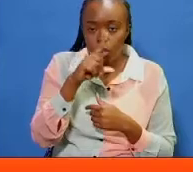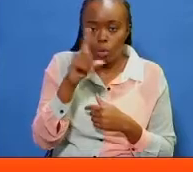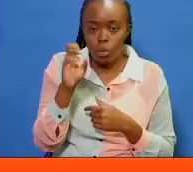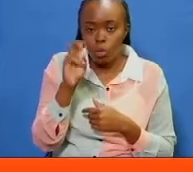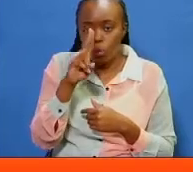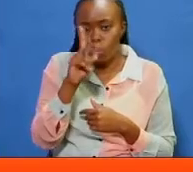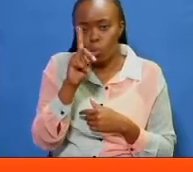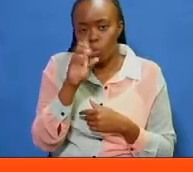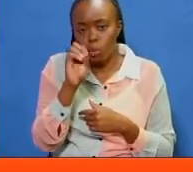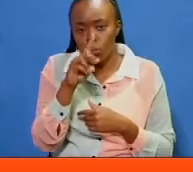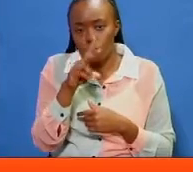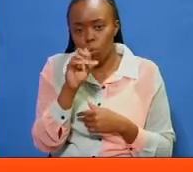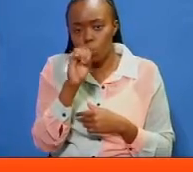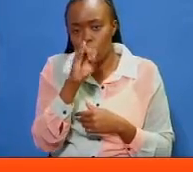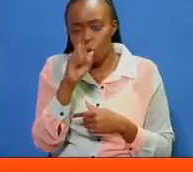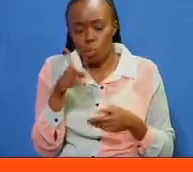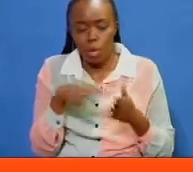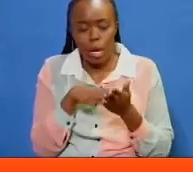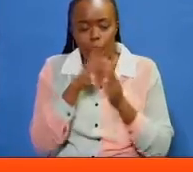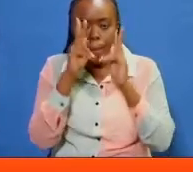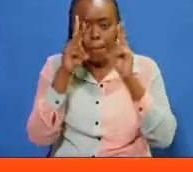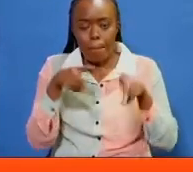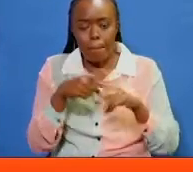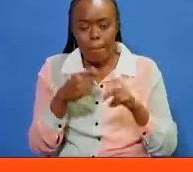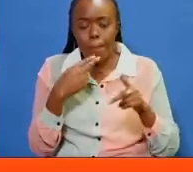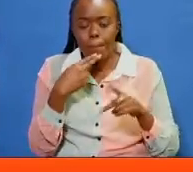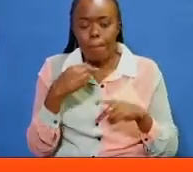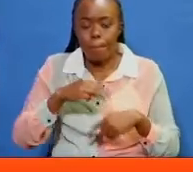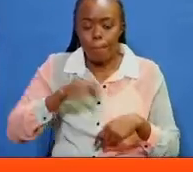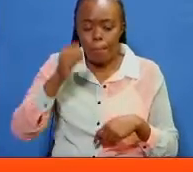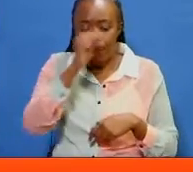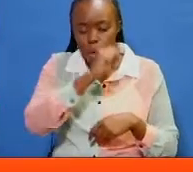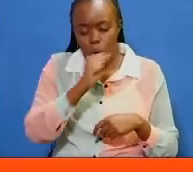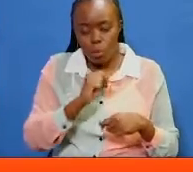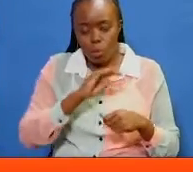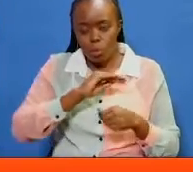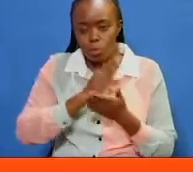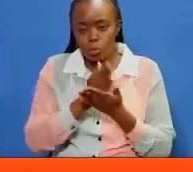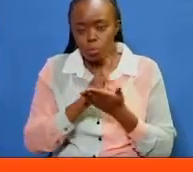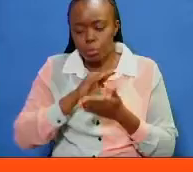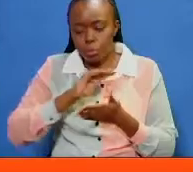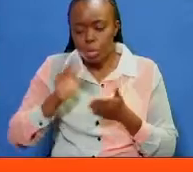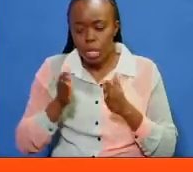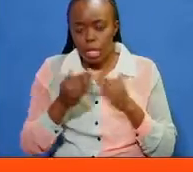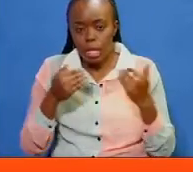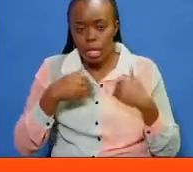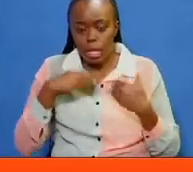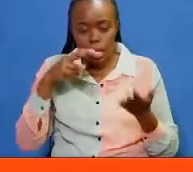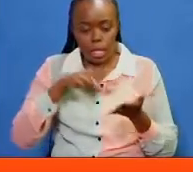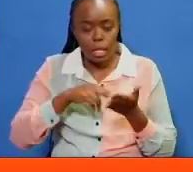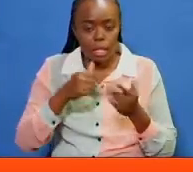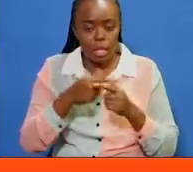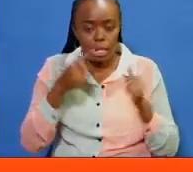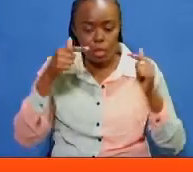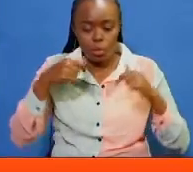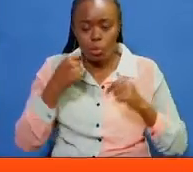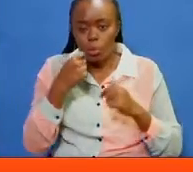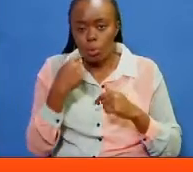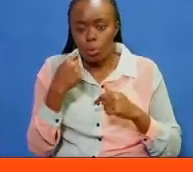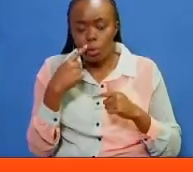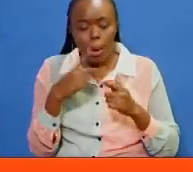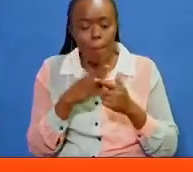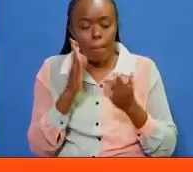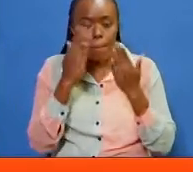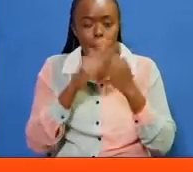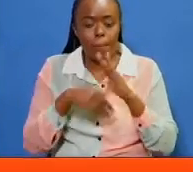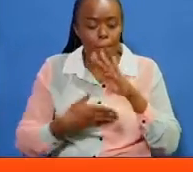of Endasegera area in Narok South sub-county, said he had arrived at the facility early in the morning and